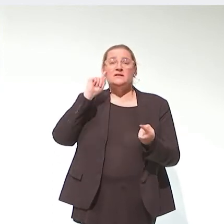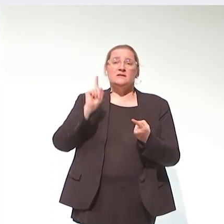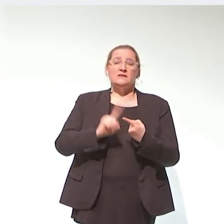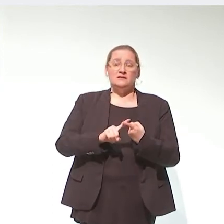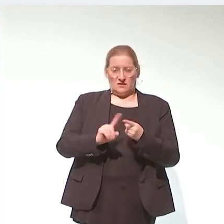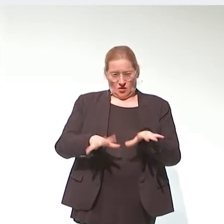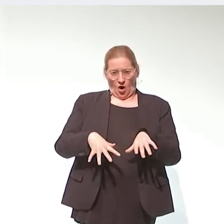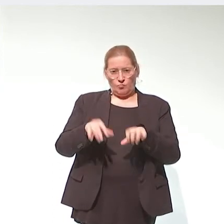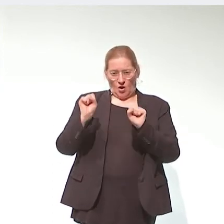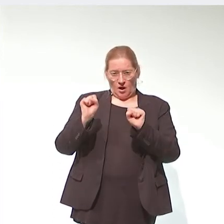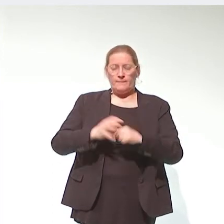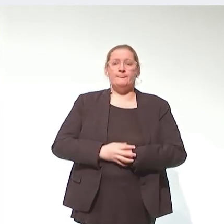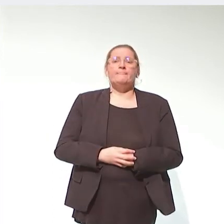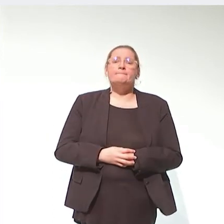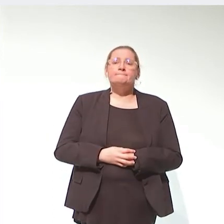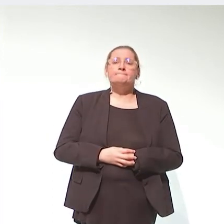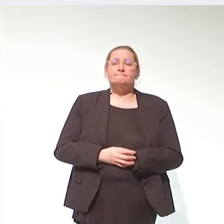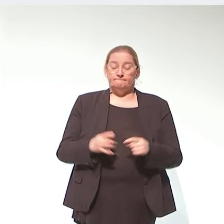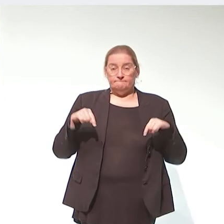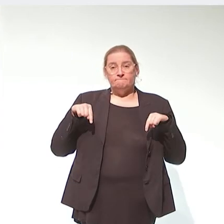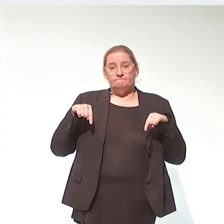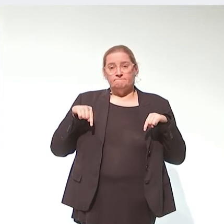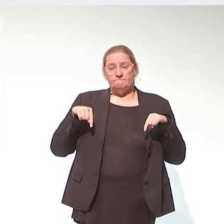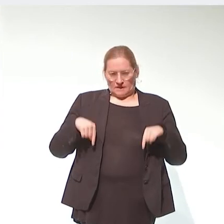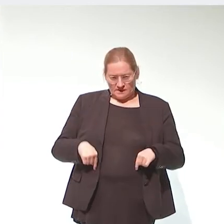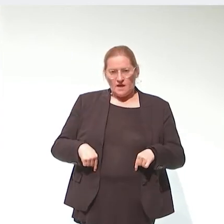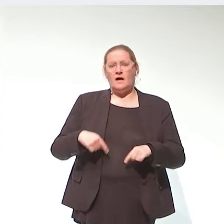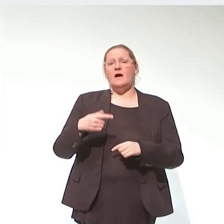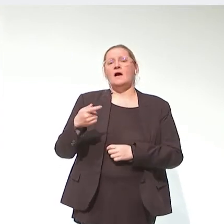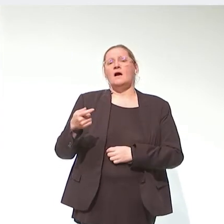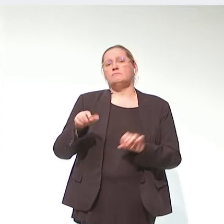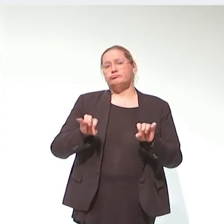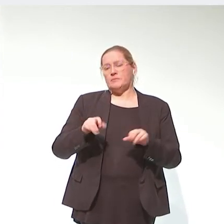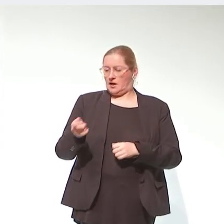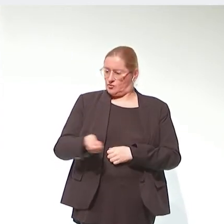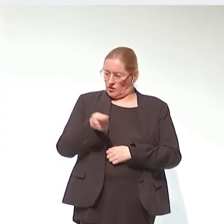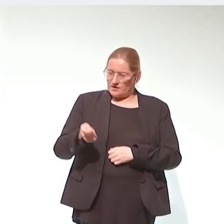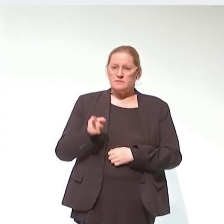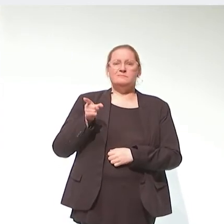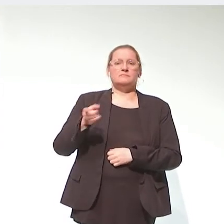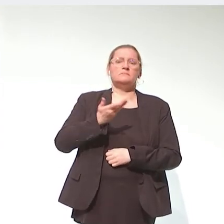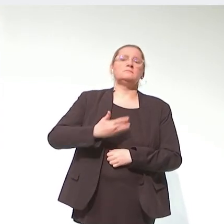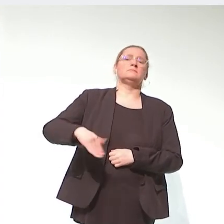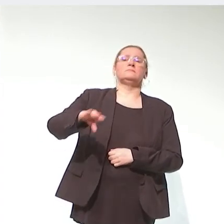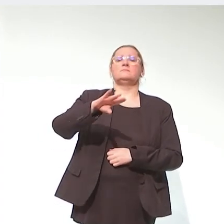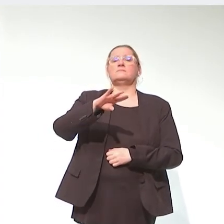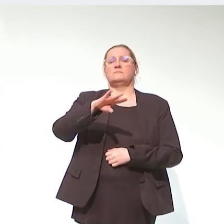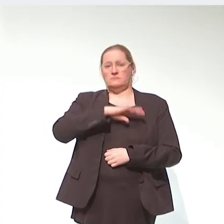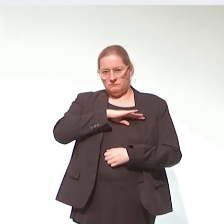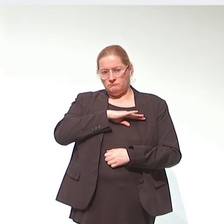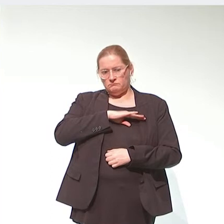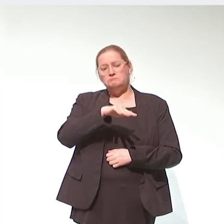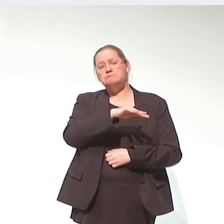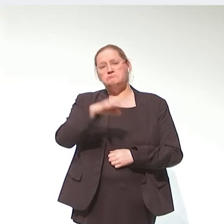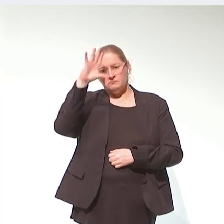of Education is the ministry responsible for the education policy of students with disabilities, and the Ministry